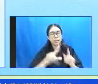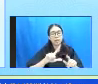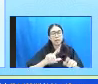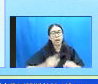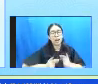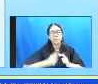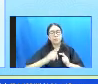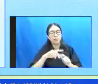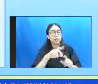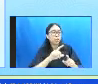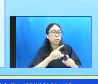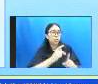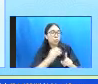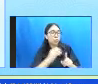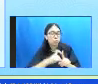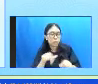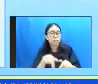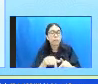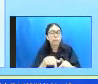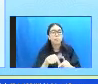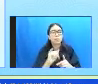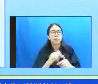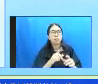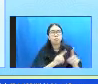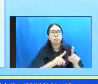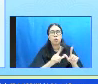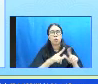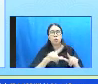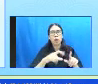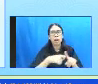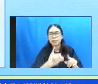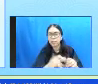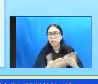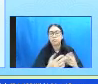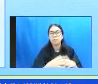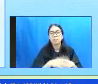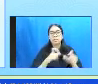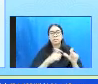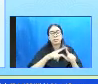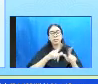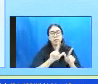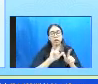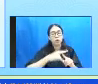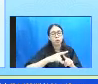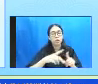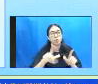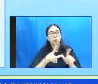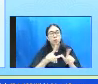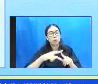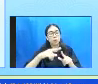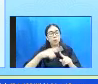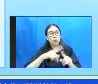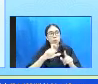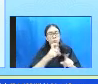Warsi, Tropenbos Indonesia, Sawit Watch, and Aksi Solidaritas Perempuan Yakum Energy as technical